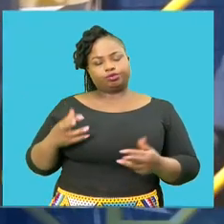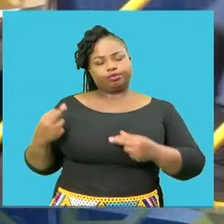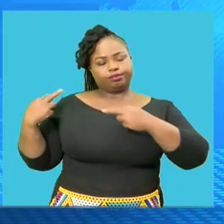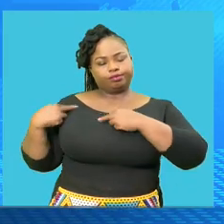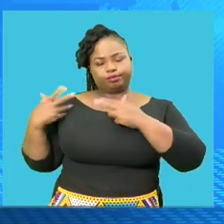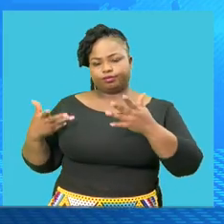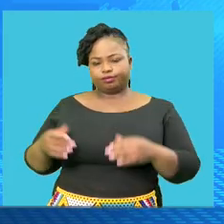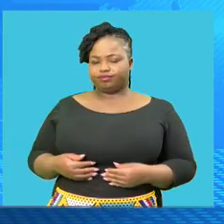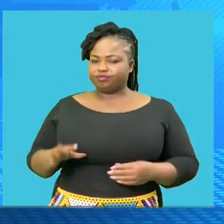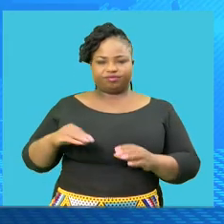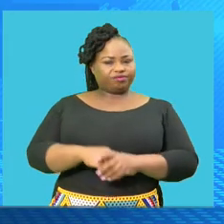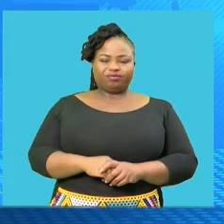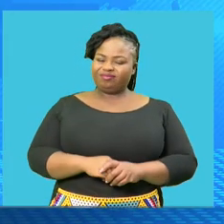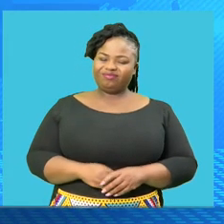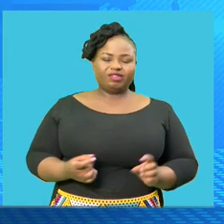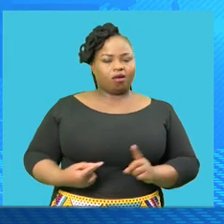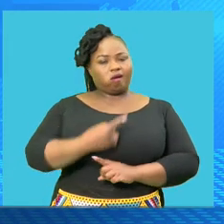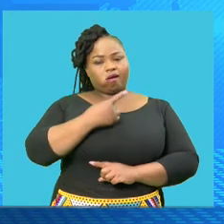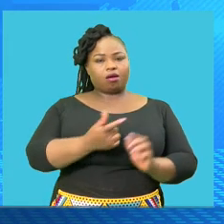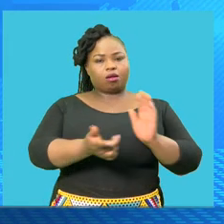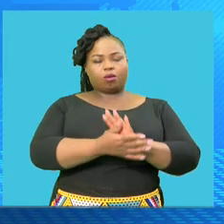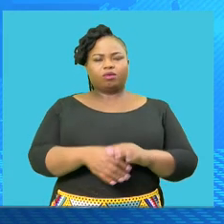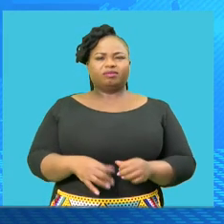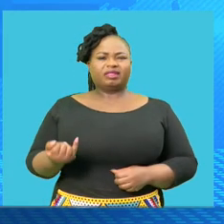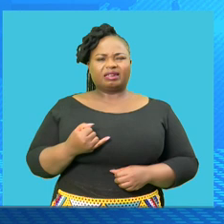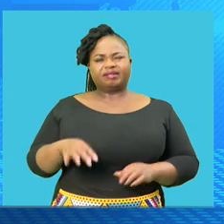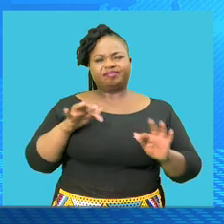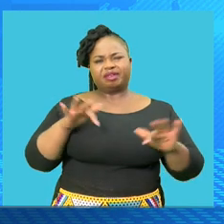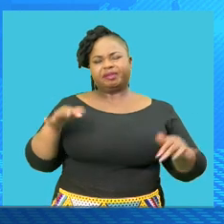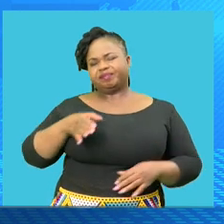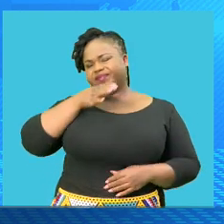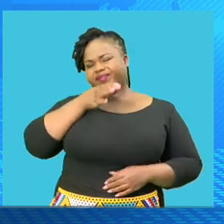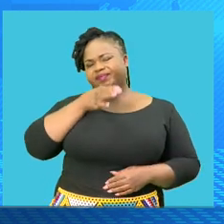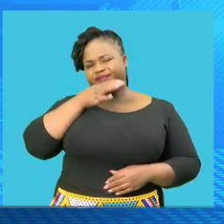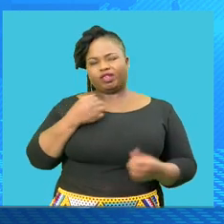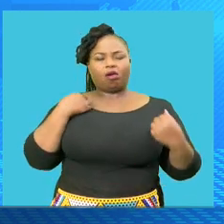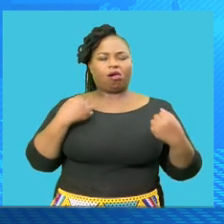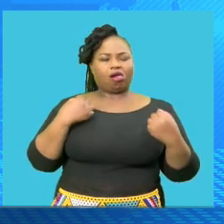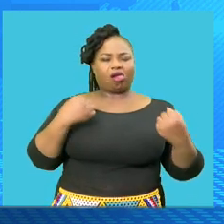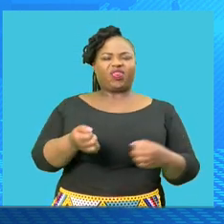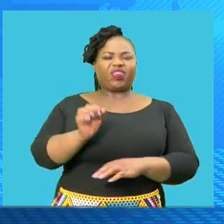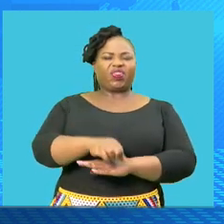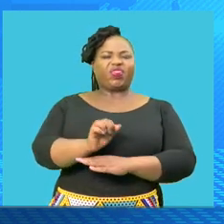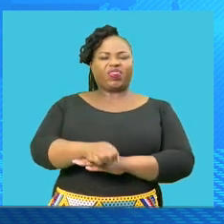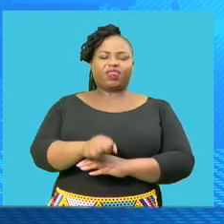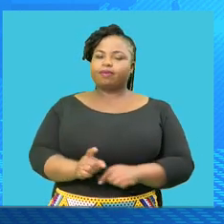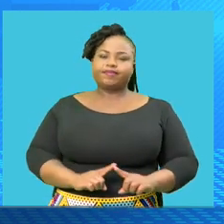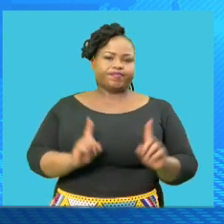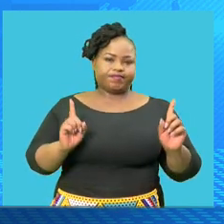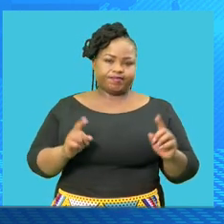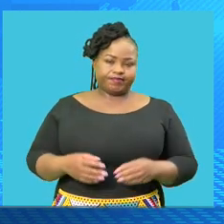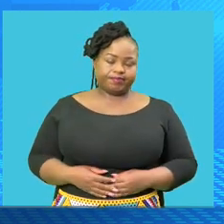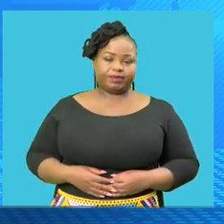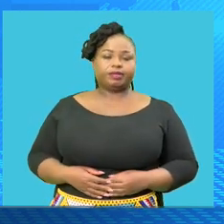avoid taking part in a lawful activities such as public drinking reckless and negligent driving amongst other things